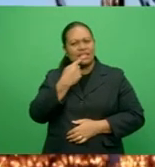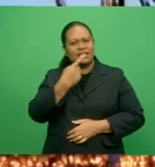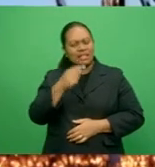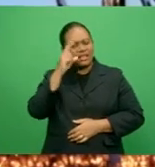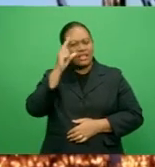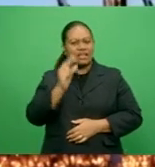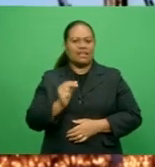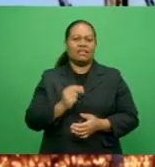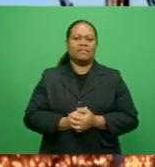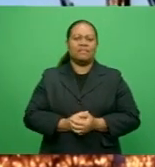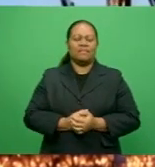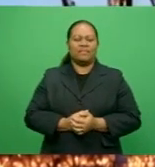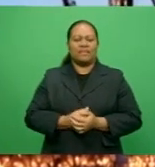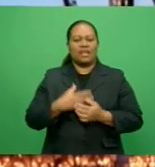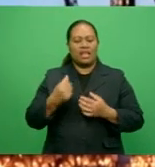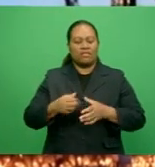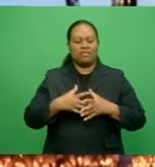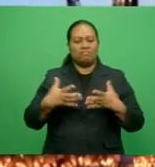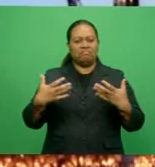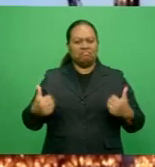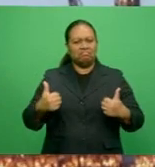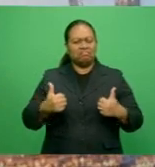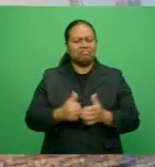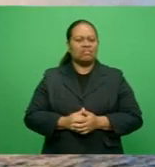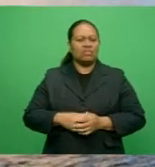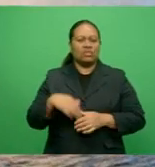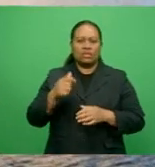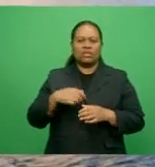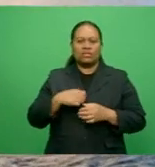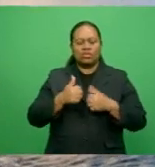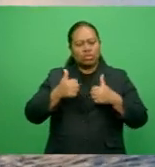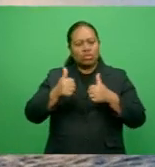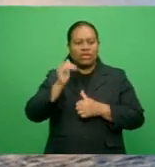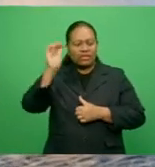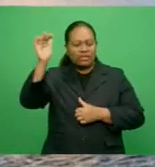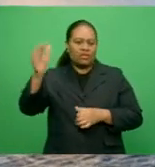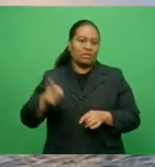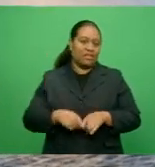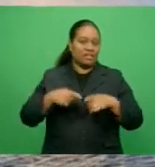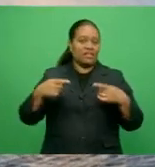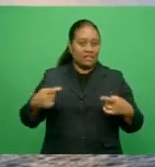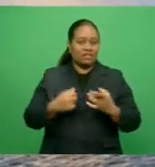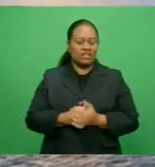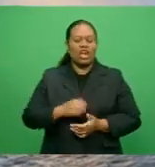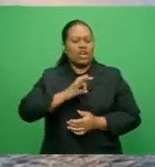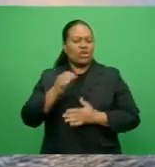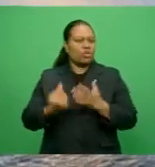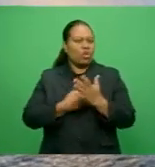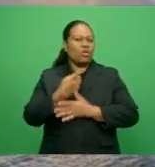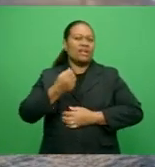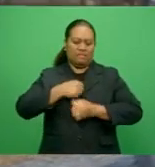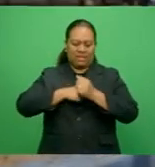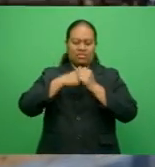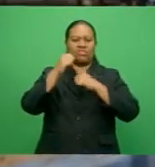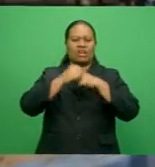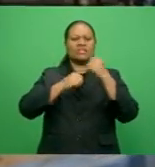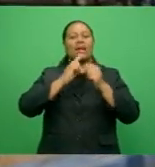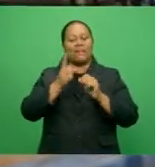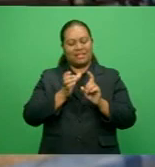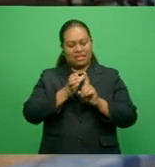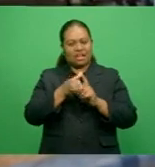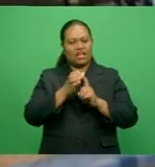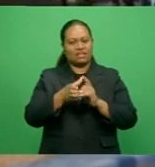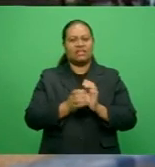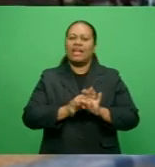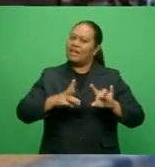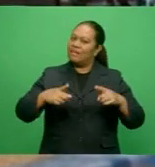told Reuters, "We had a great model, but is it right for the future? There will be differences. This is not just about structure, but culture and about the